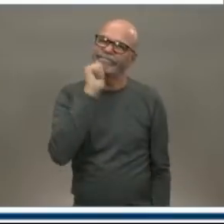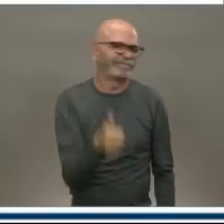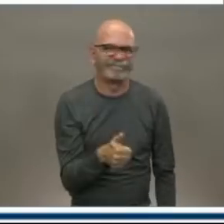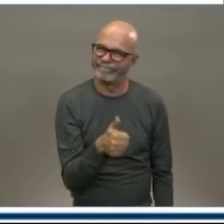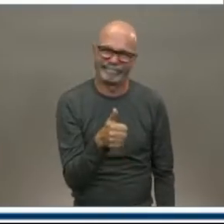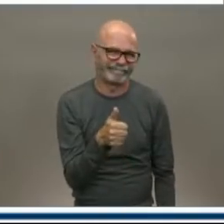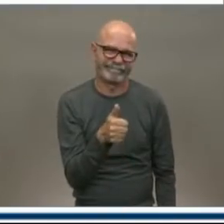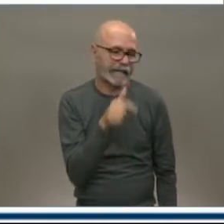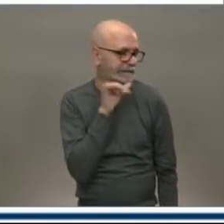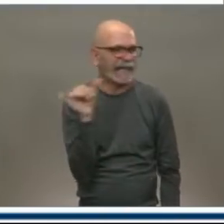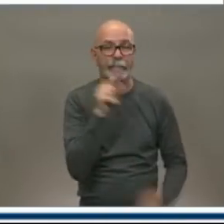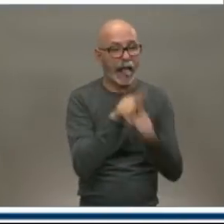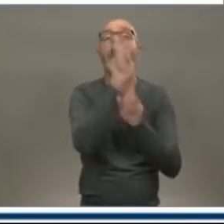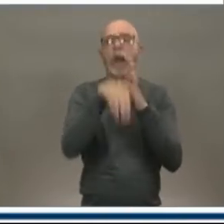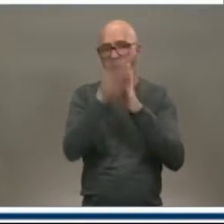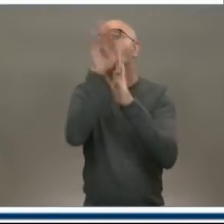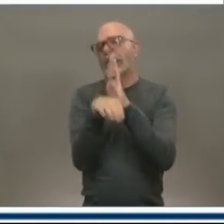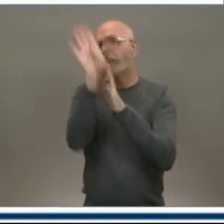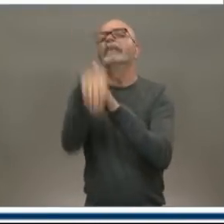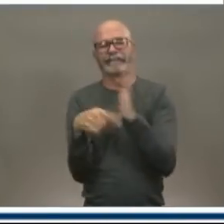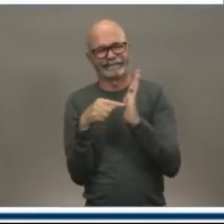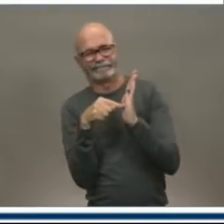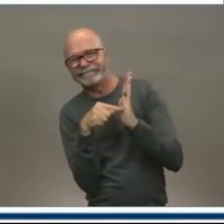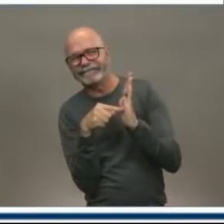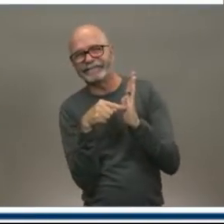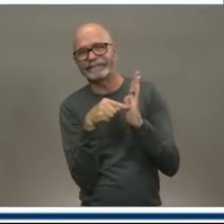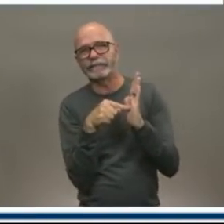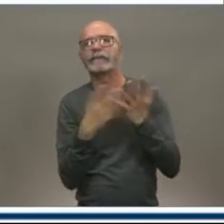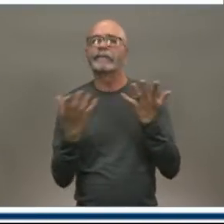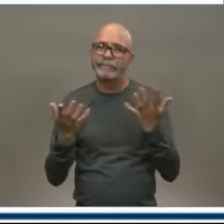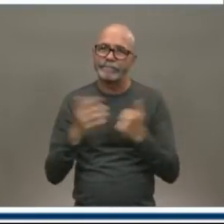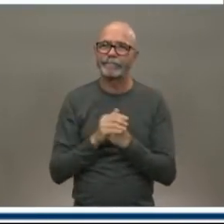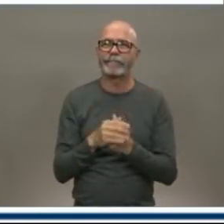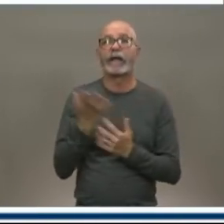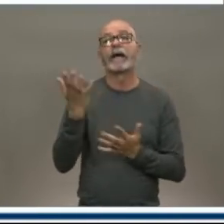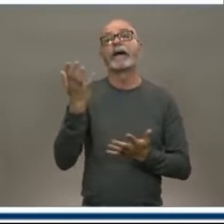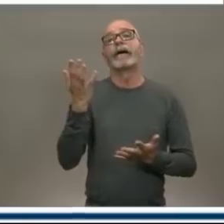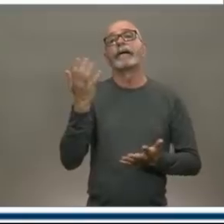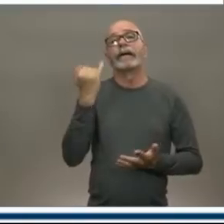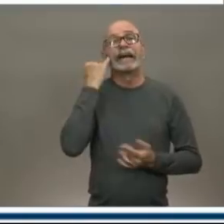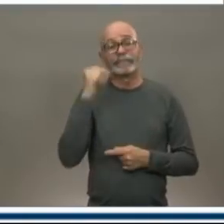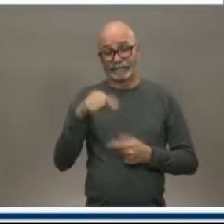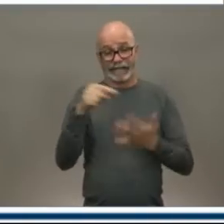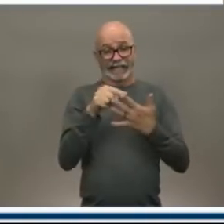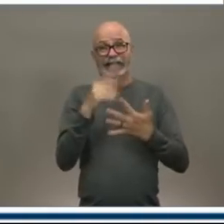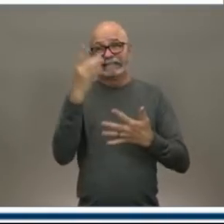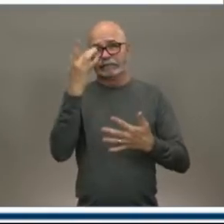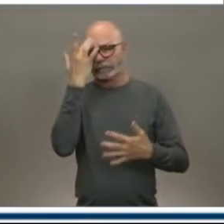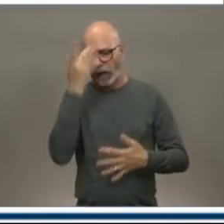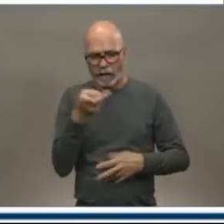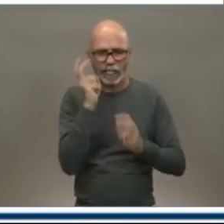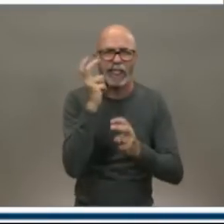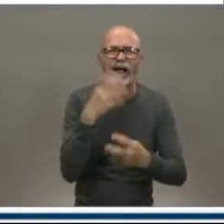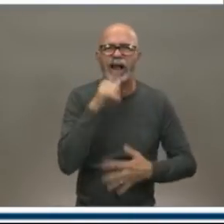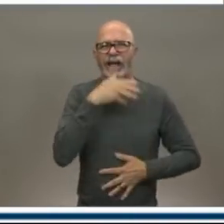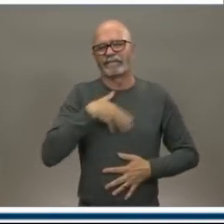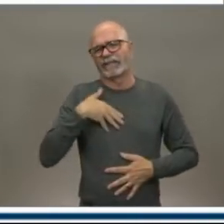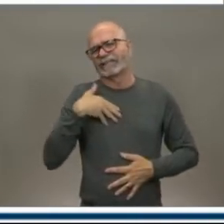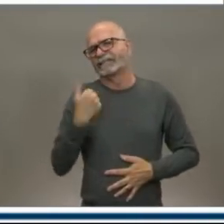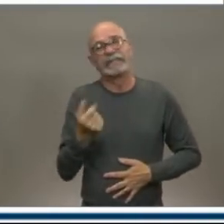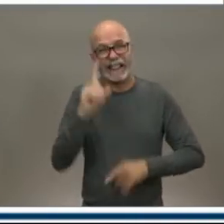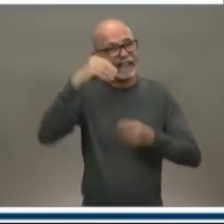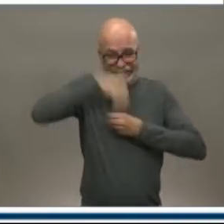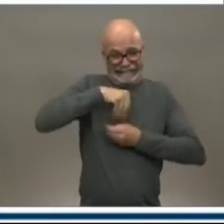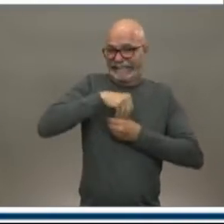are early on in a COVID infection, and even more so when they are asymptomatic. So getting a negative test with one of these rapid